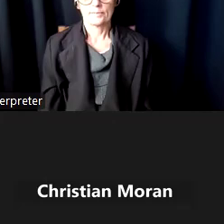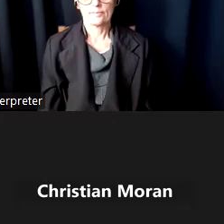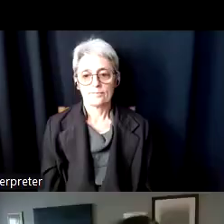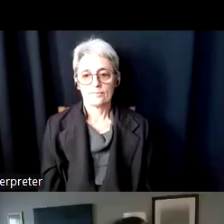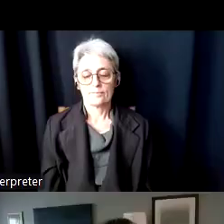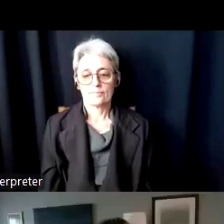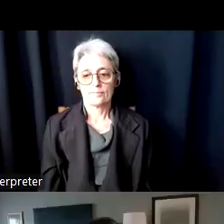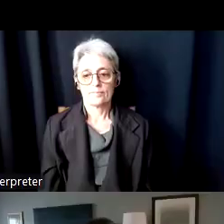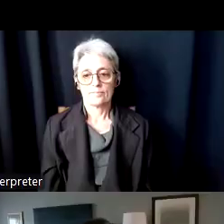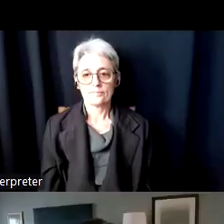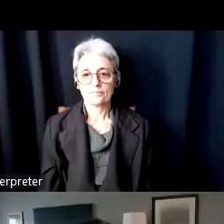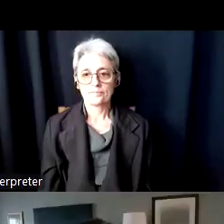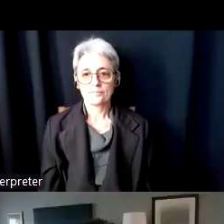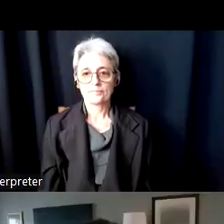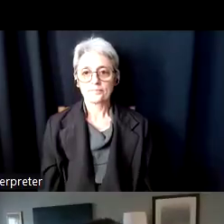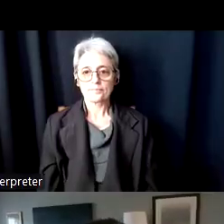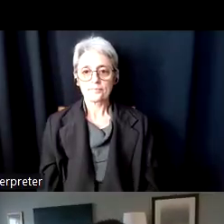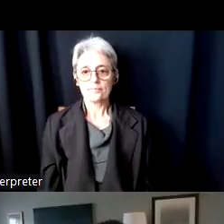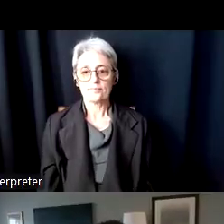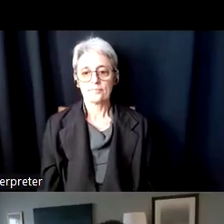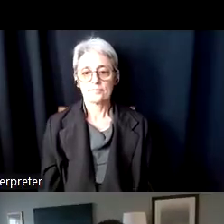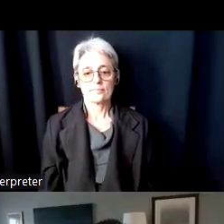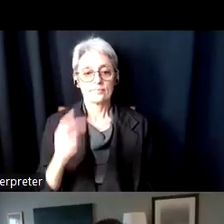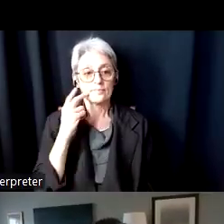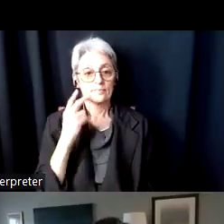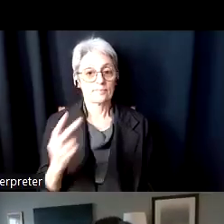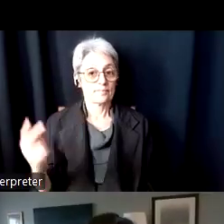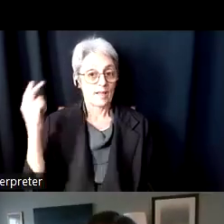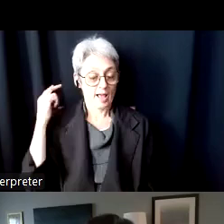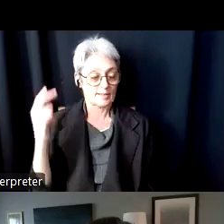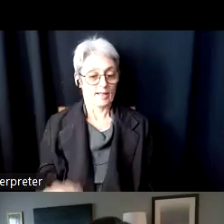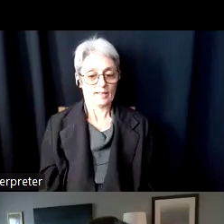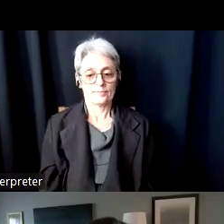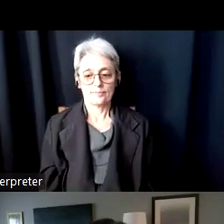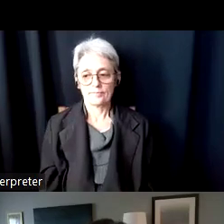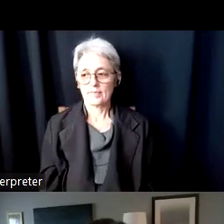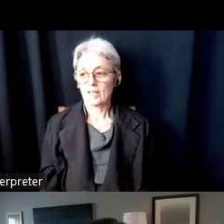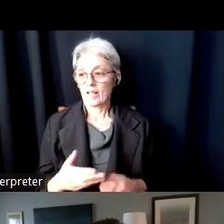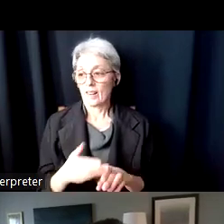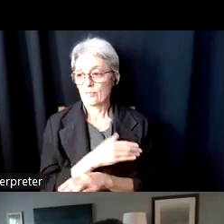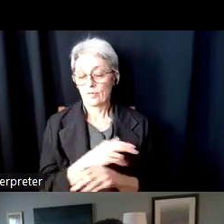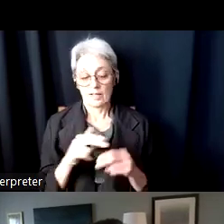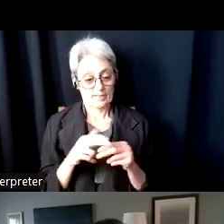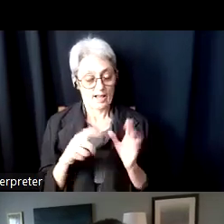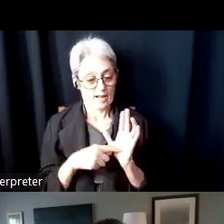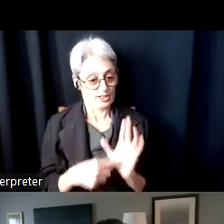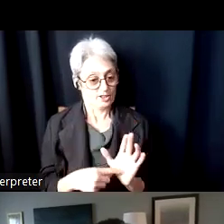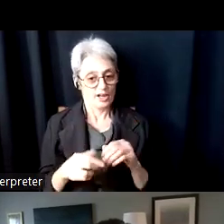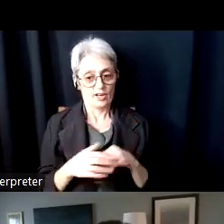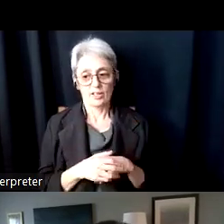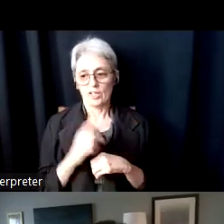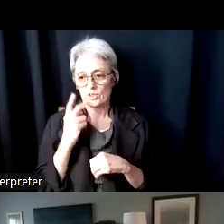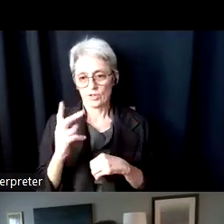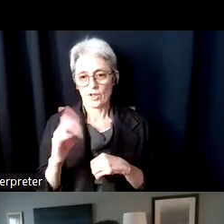Thank you, Christian. So in hindsight, as you saw in the previous slide that I shared, the program has grown